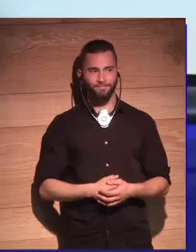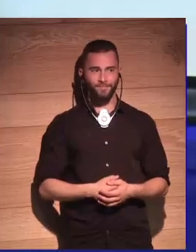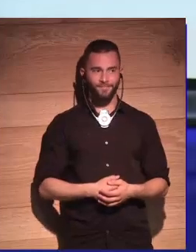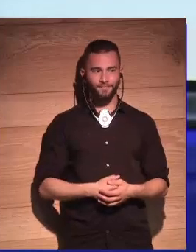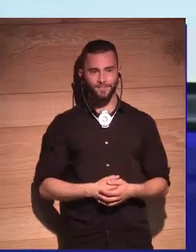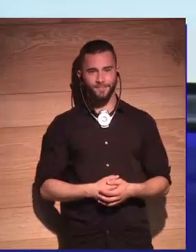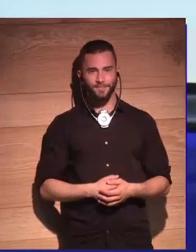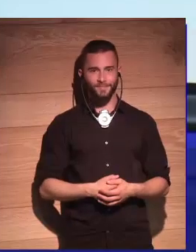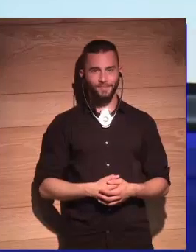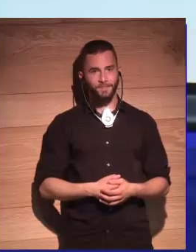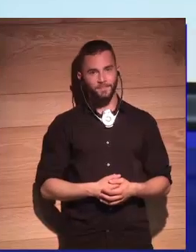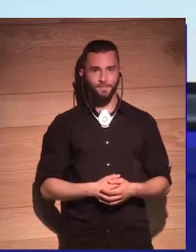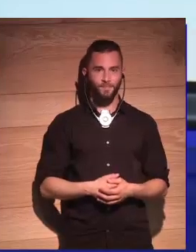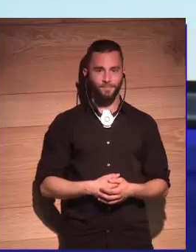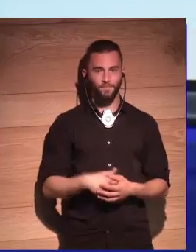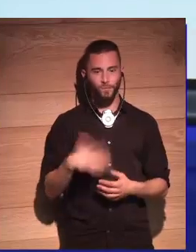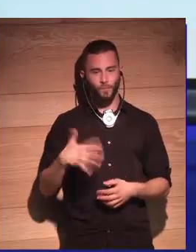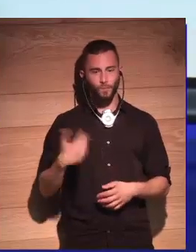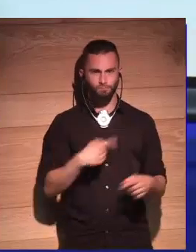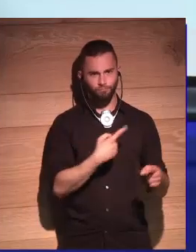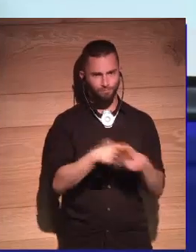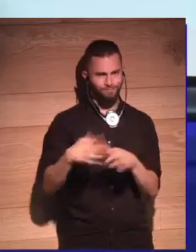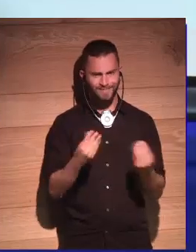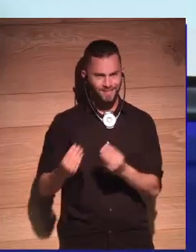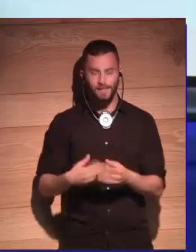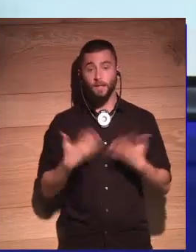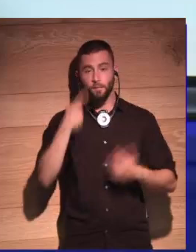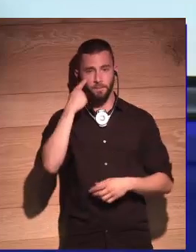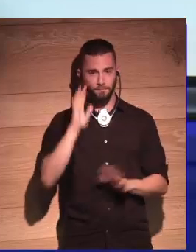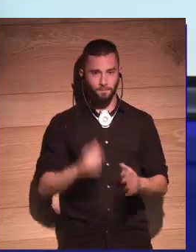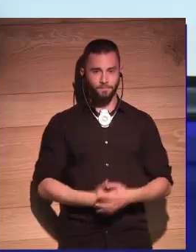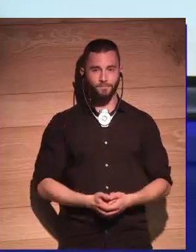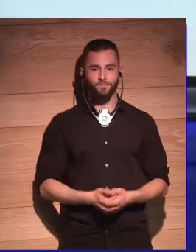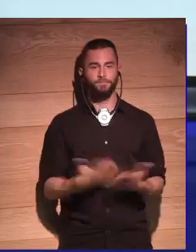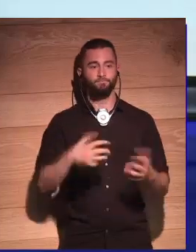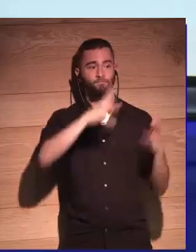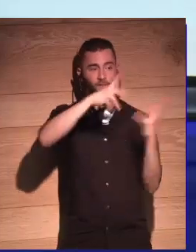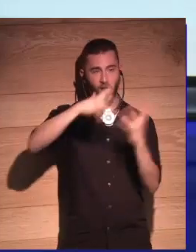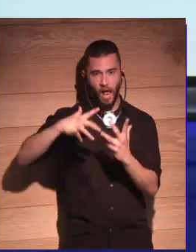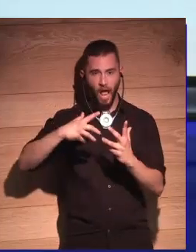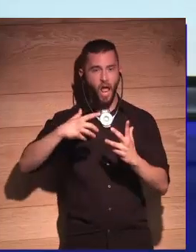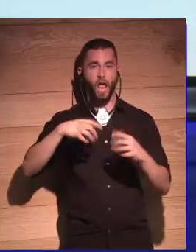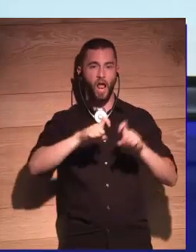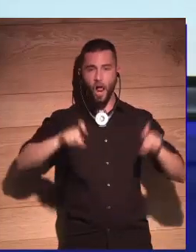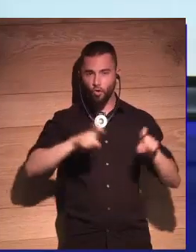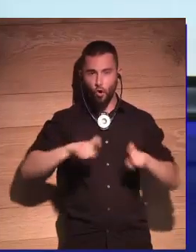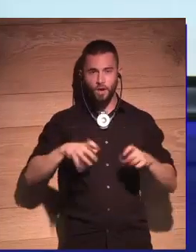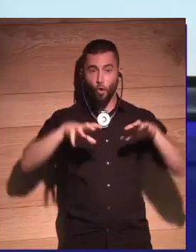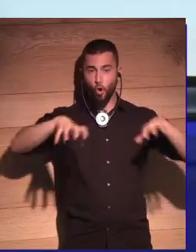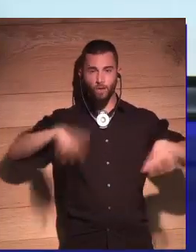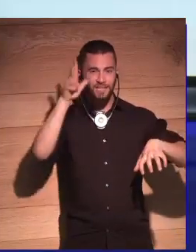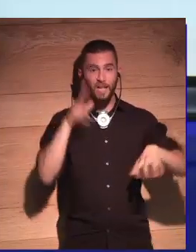That's a lot there. Okay, so the algorithms that we're using in the living room